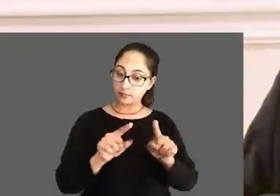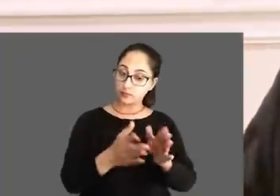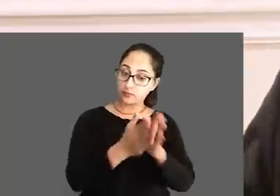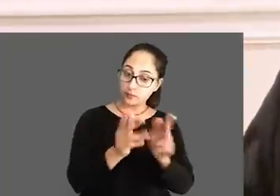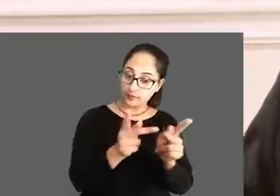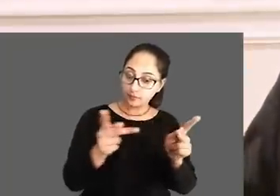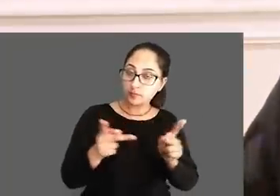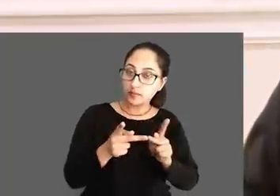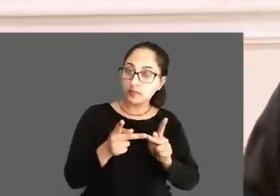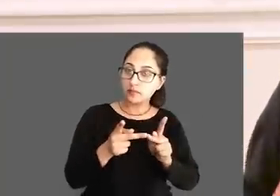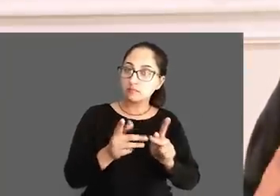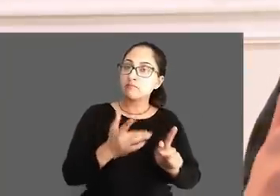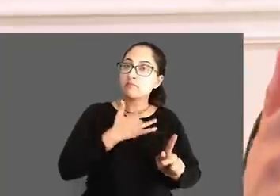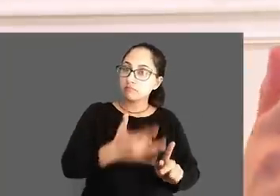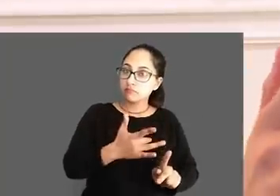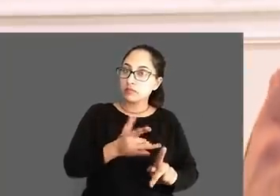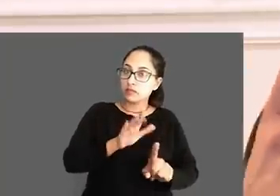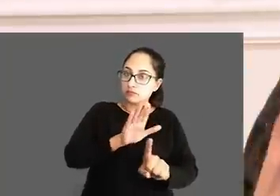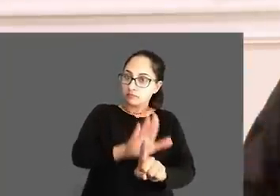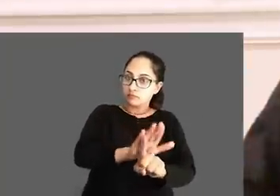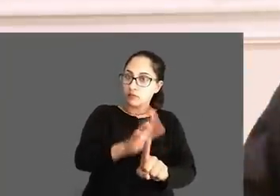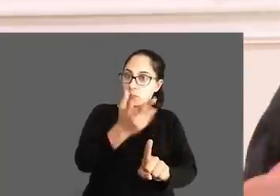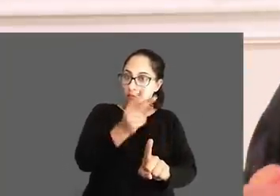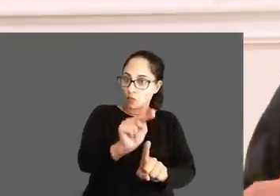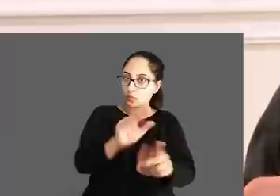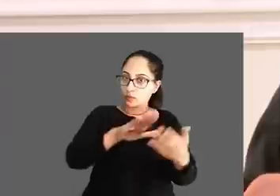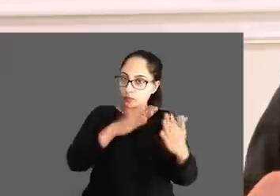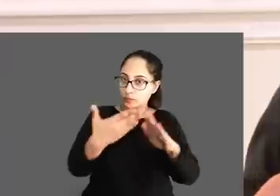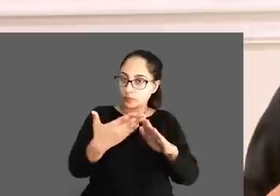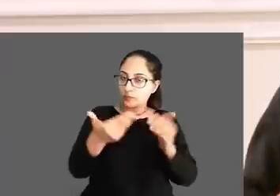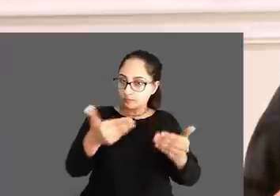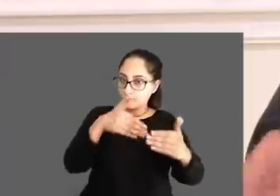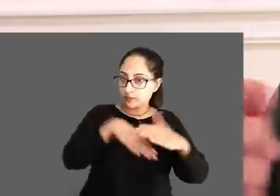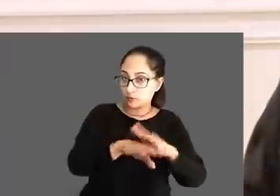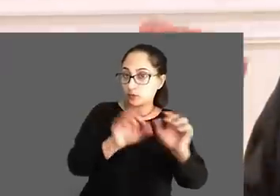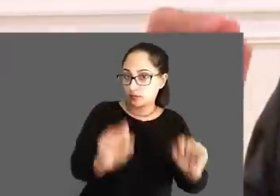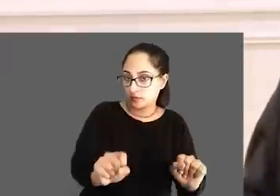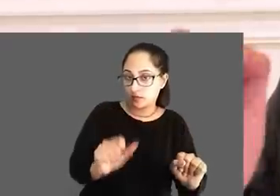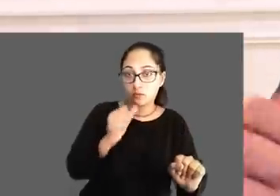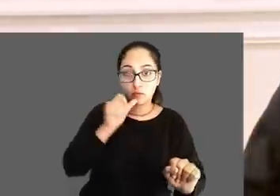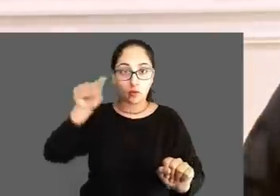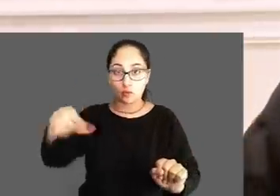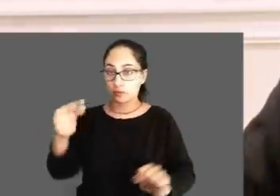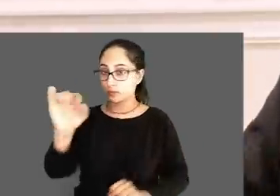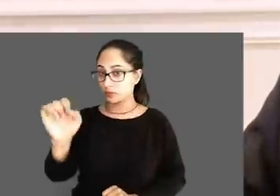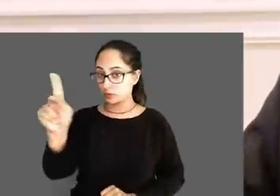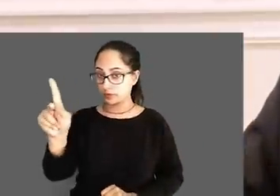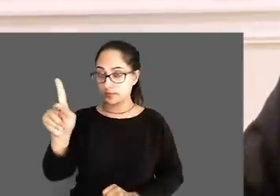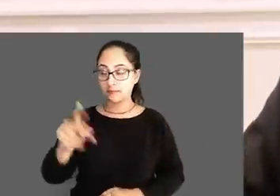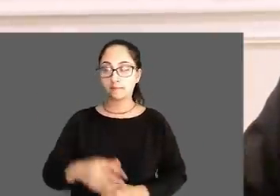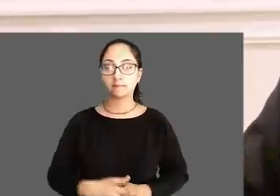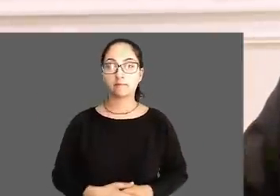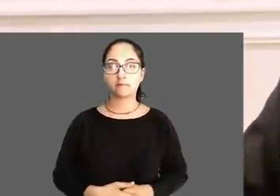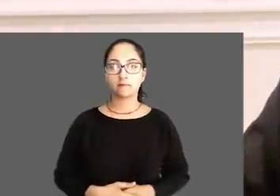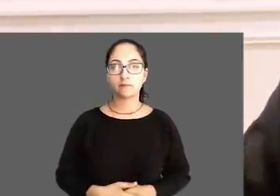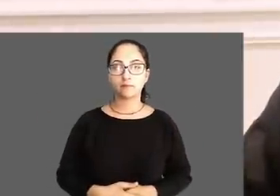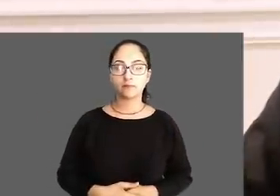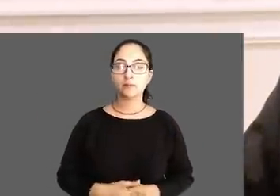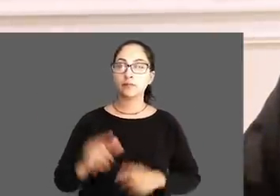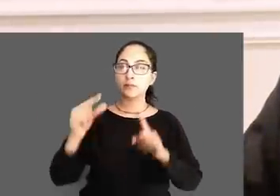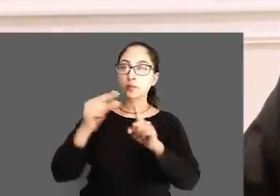actually reserved for the traditions and practices of the respective communities.